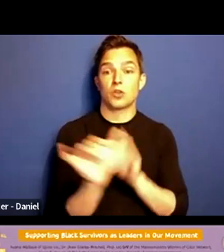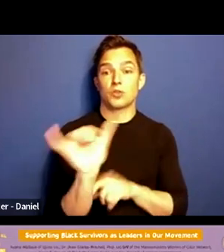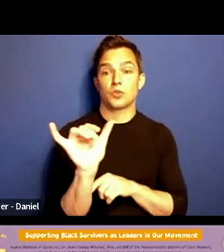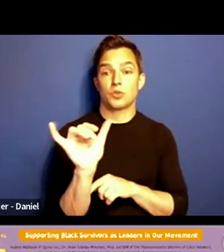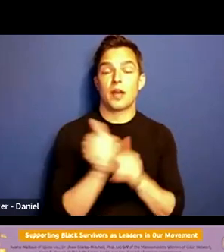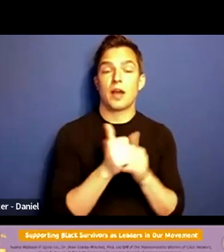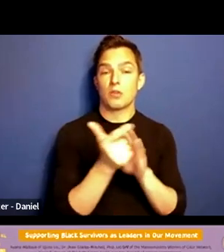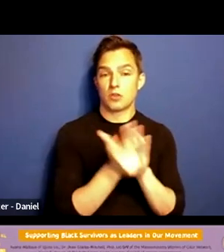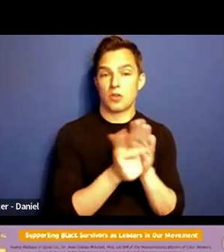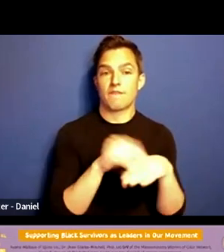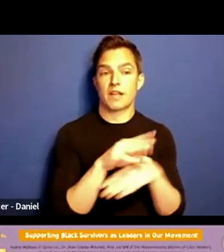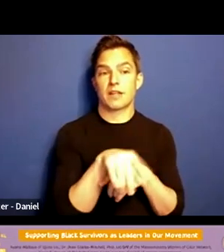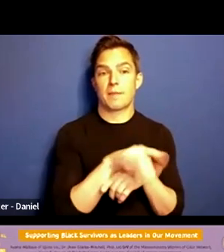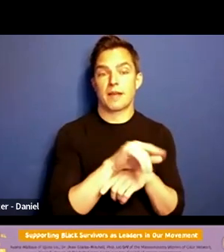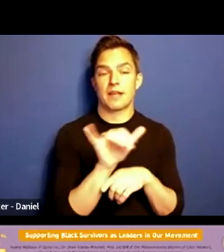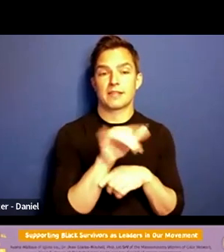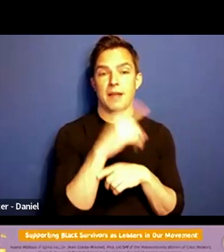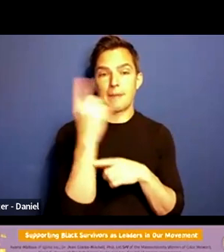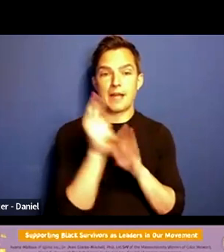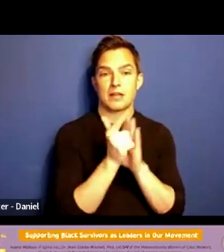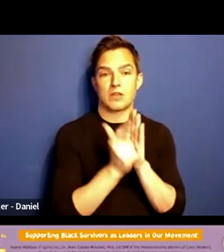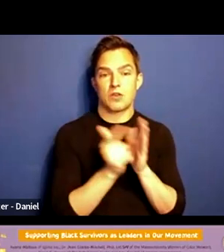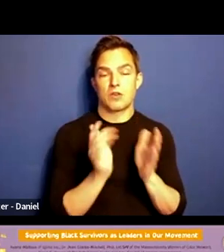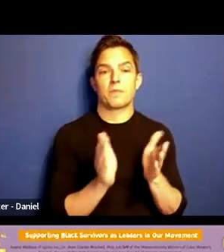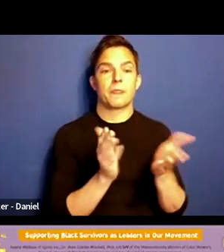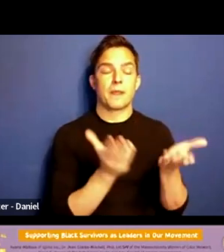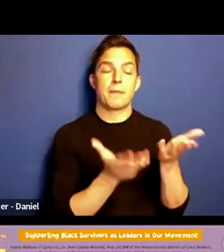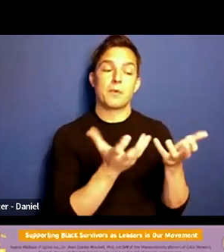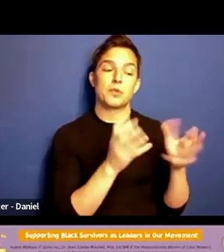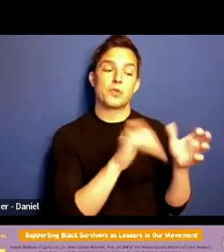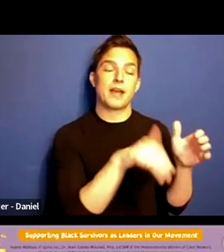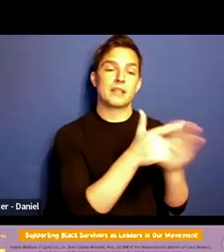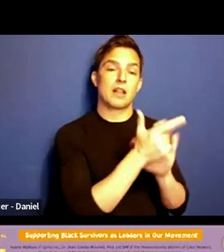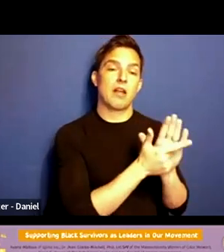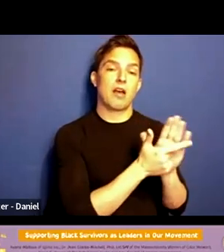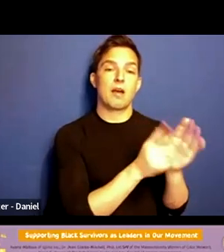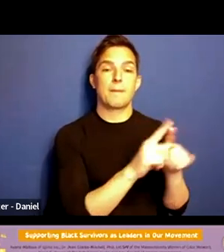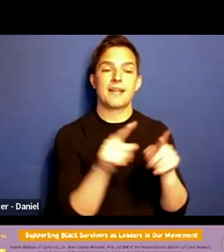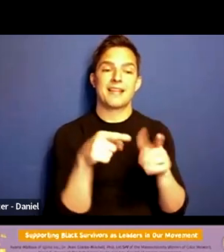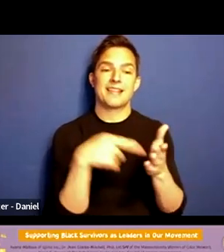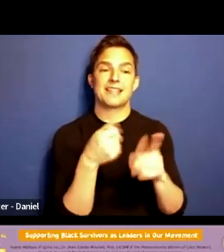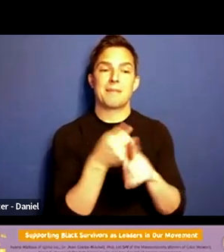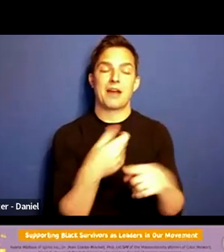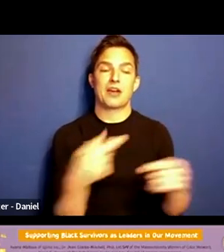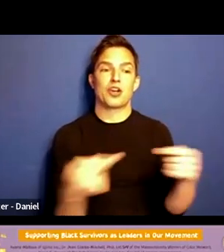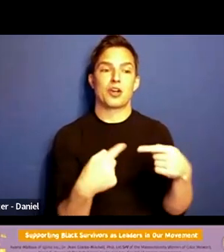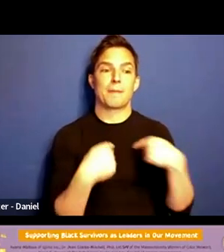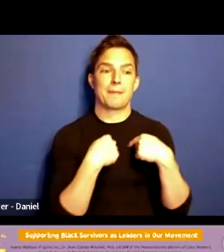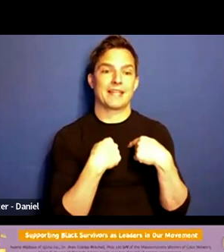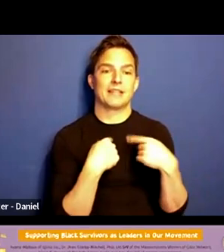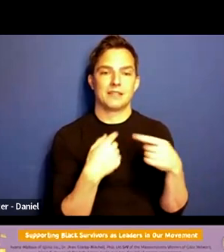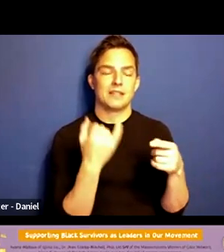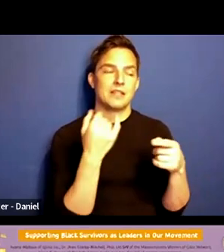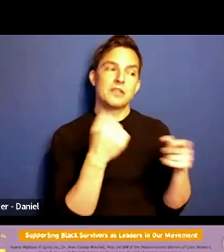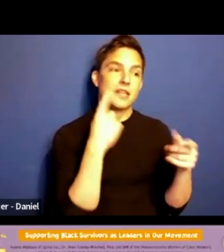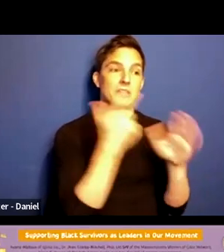affects them. End up seeing as a Black woman, you may want to do this as a law, but this impact is hurting me. Even if it is the law that you think it's going to help